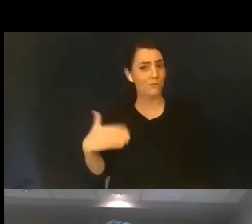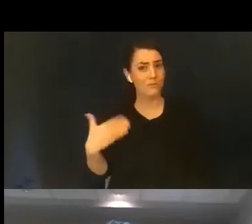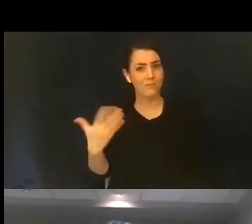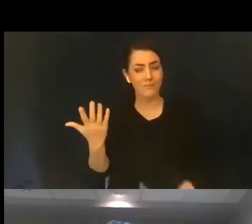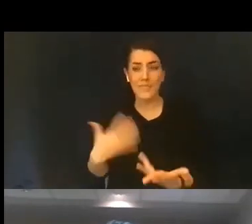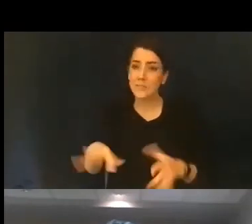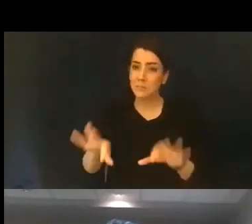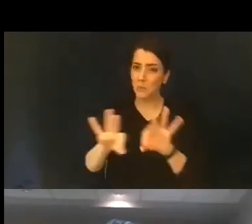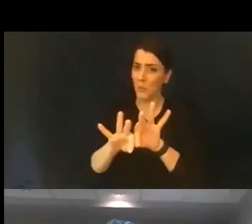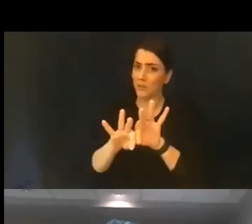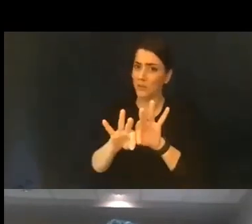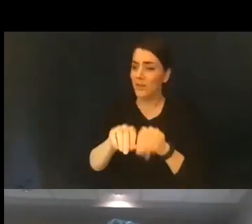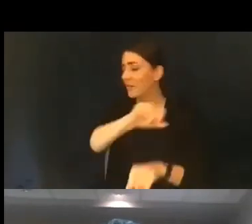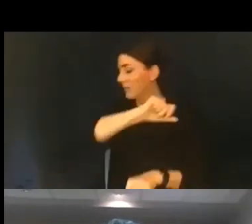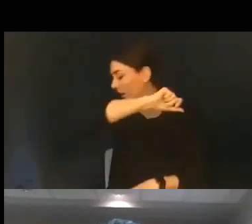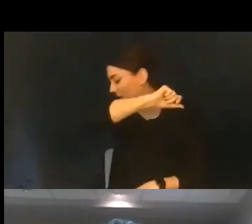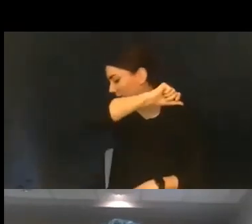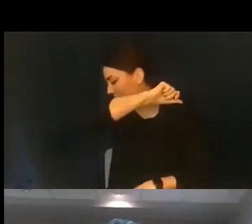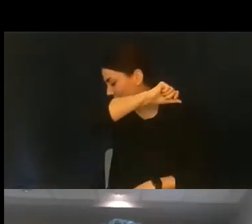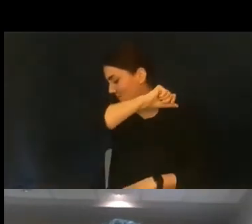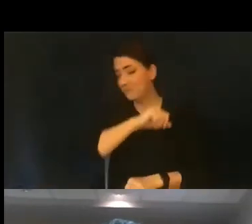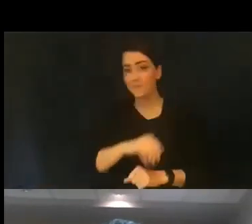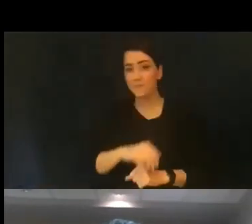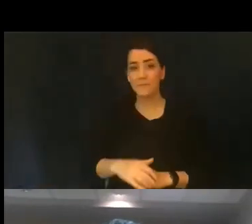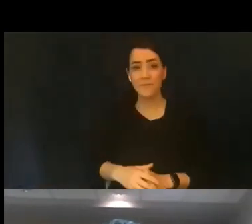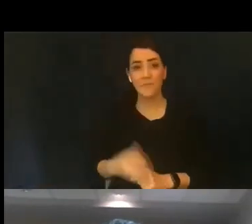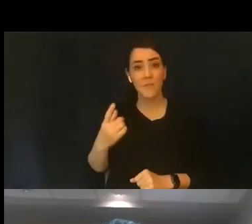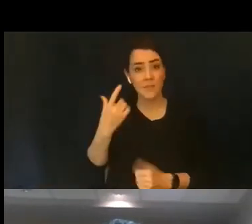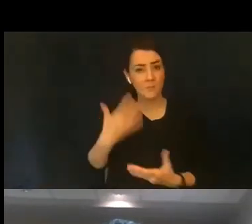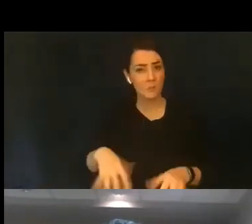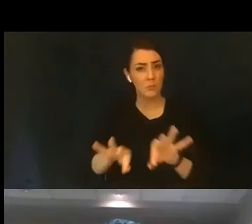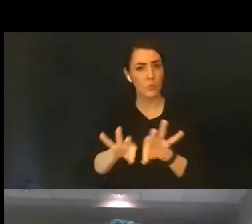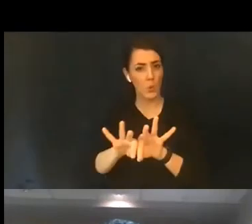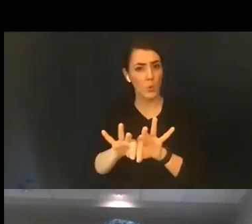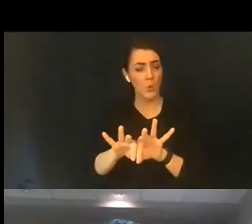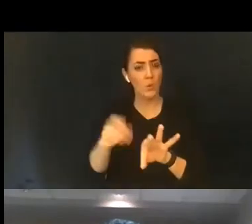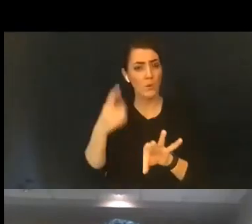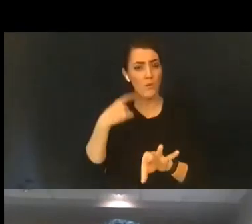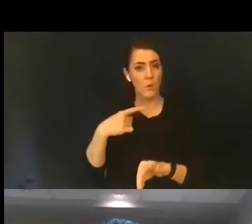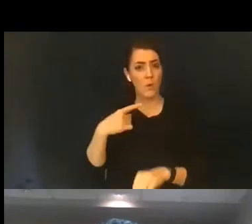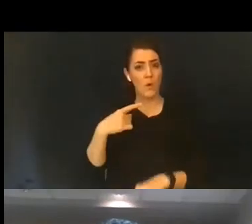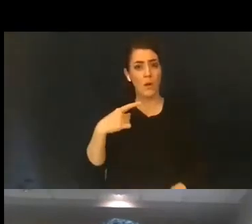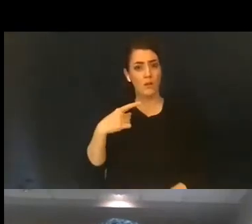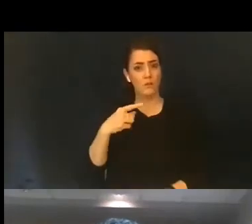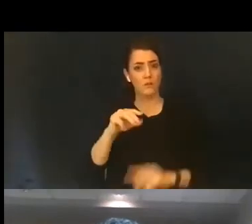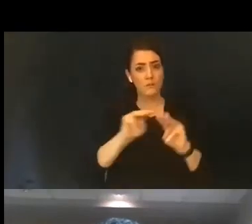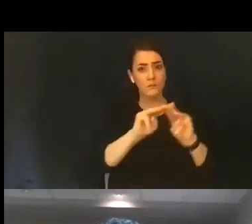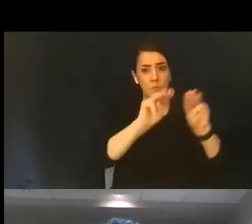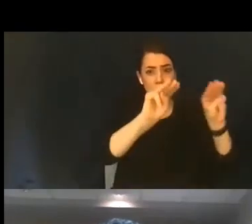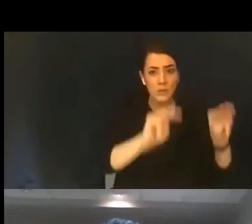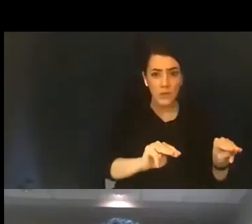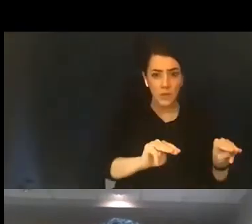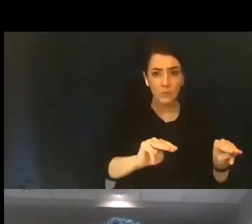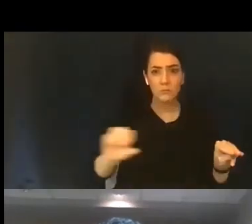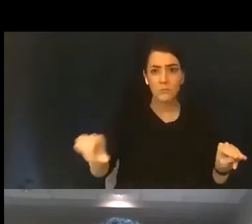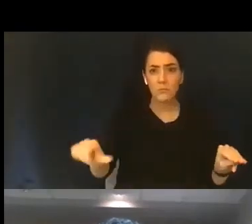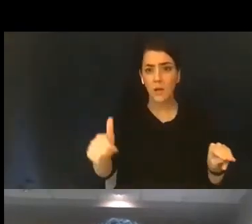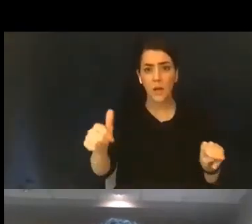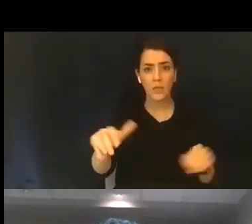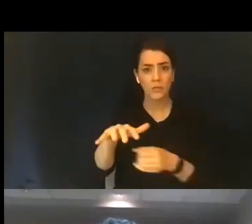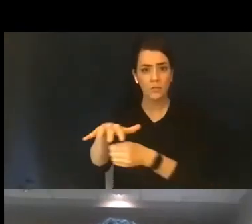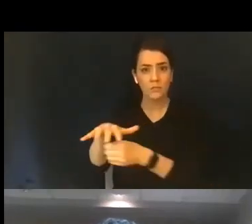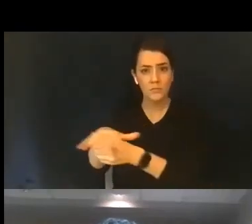for us to recognize that it's again, going back, we need to kind of get people